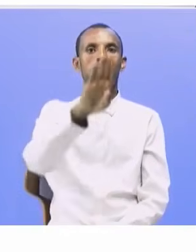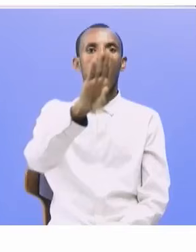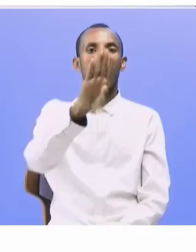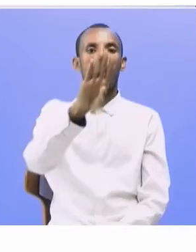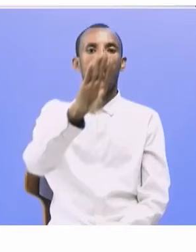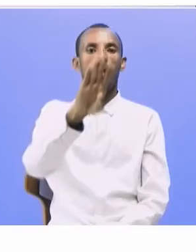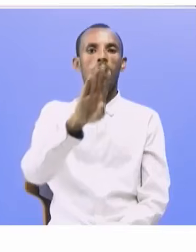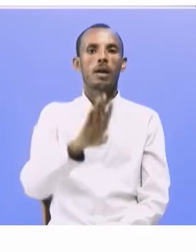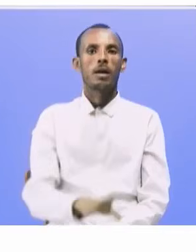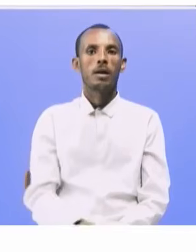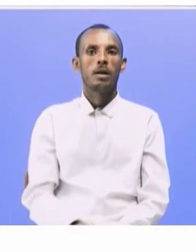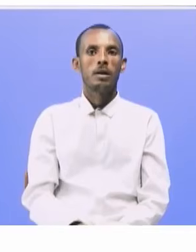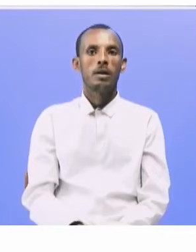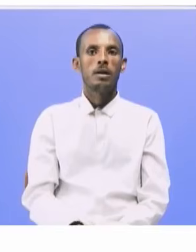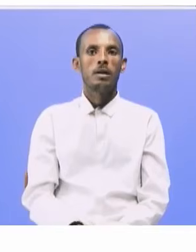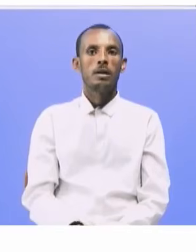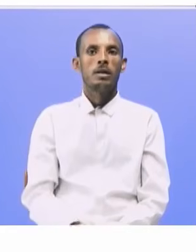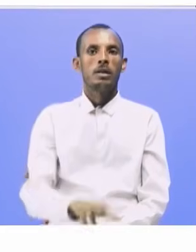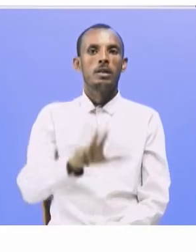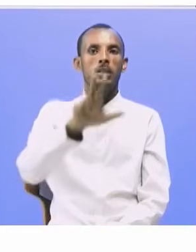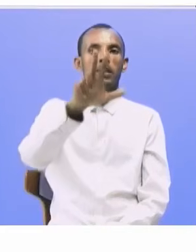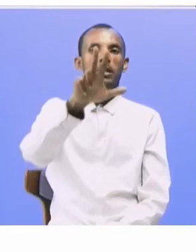is.